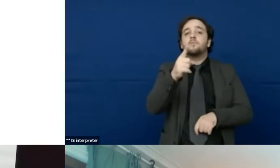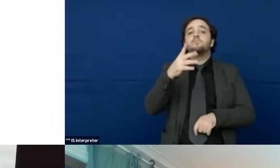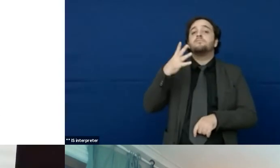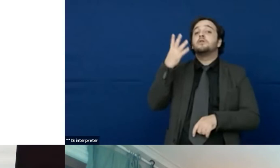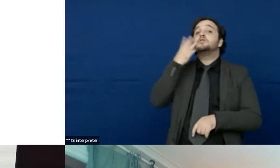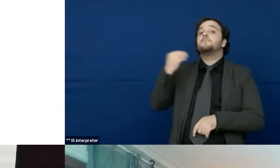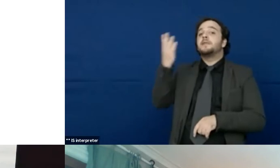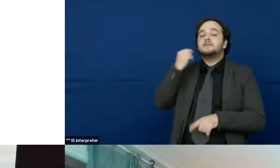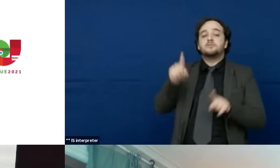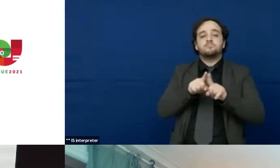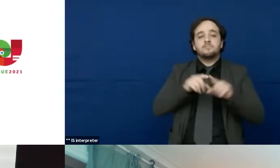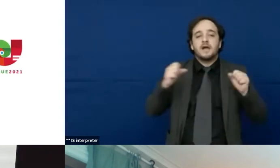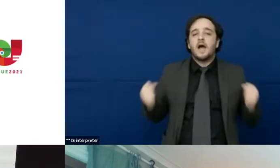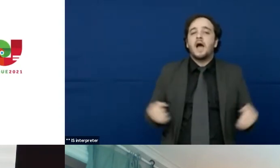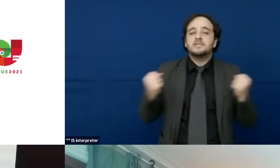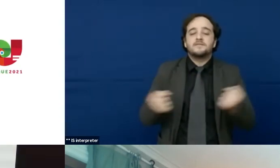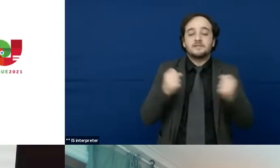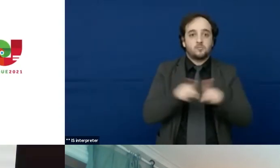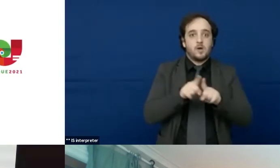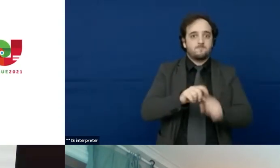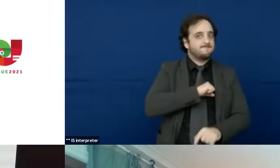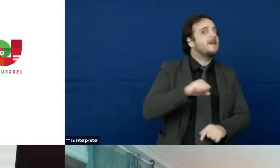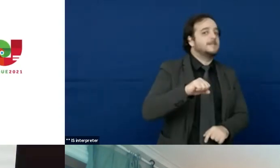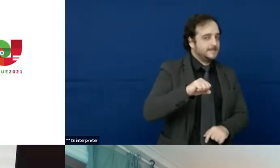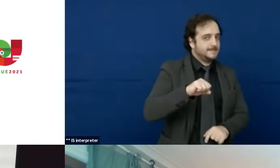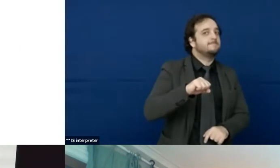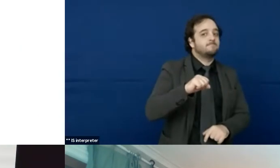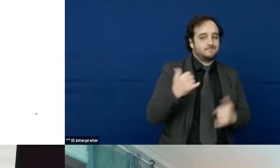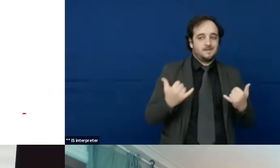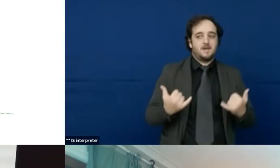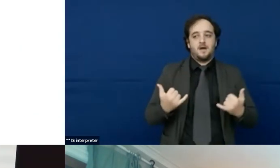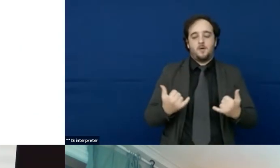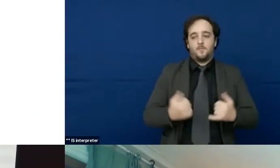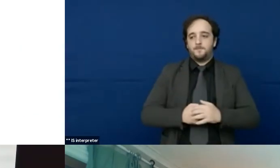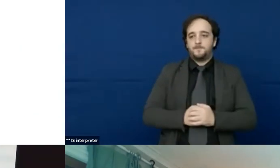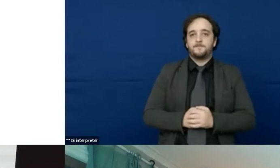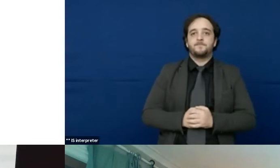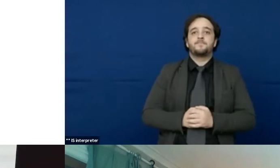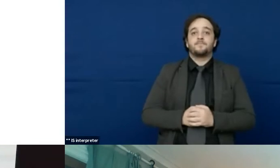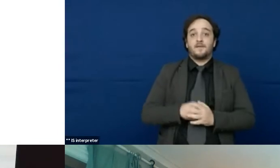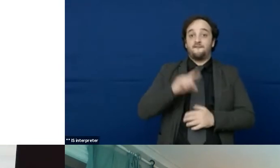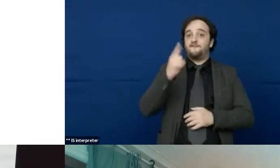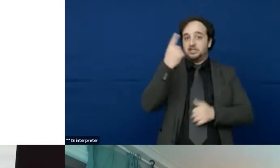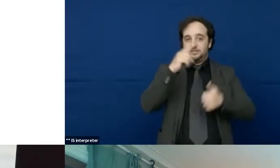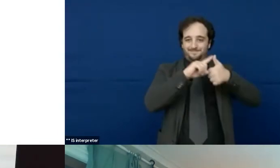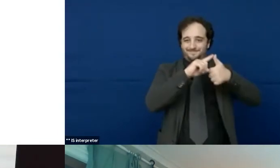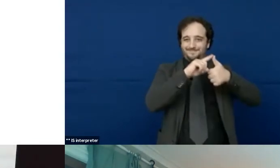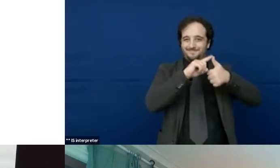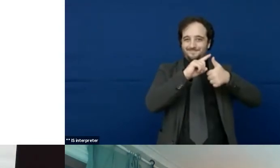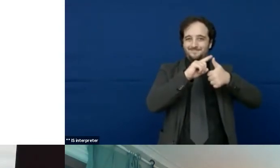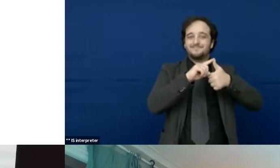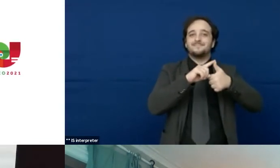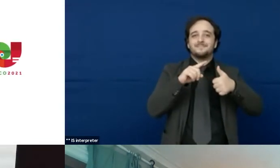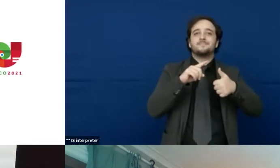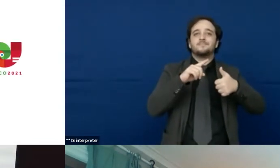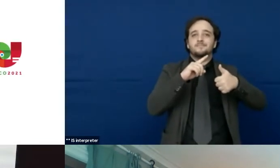GPV experienced by adolescent girls. B, address GPV that occurs in conflict, crisis, and humanitarian